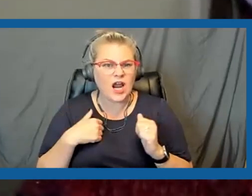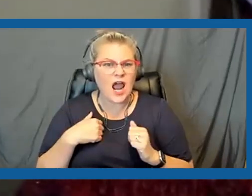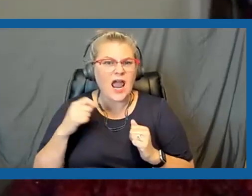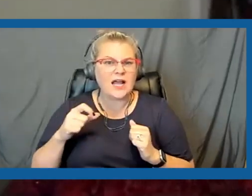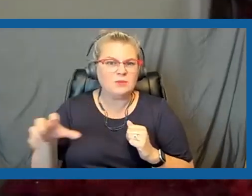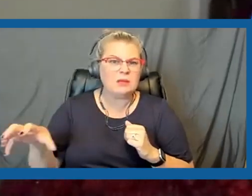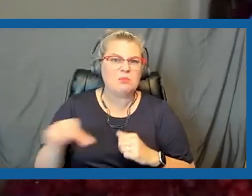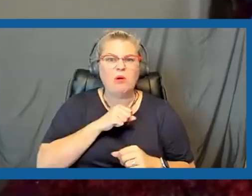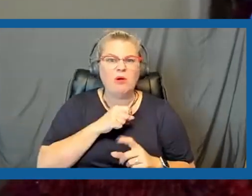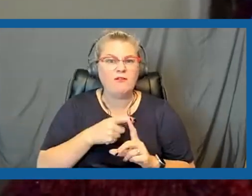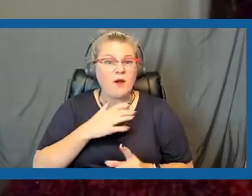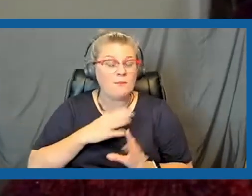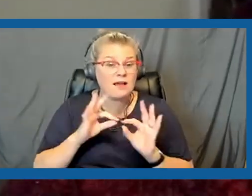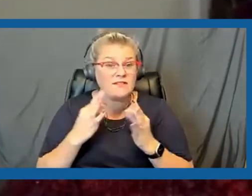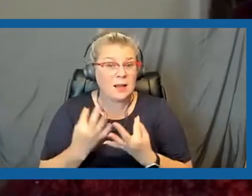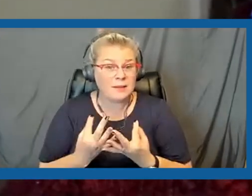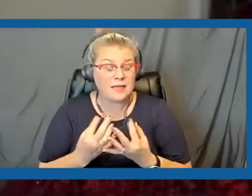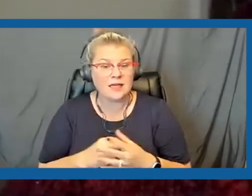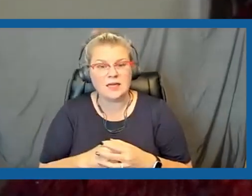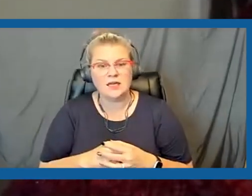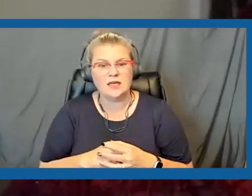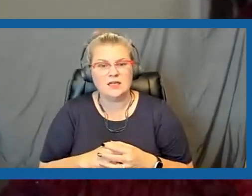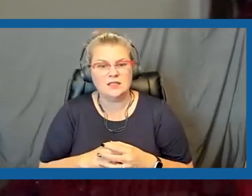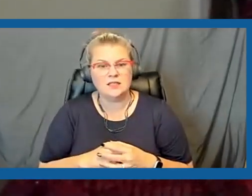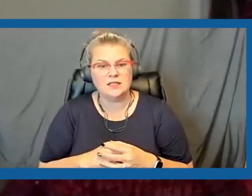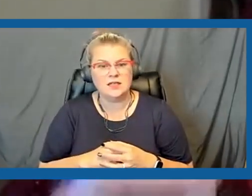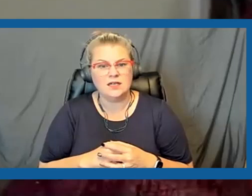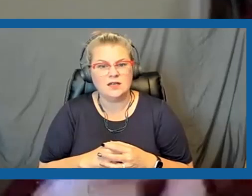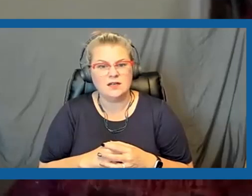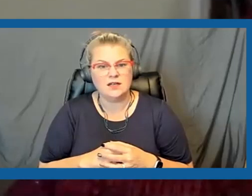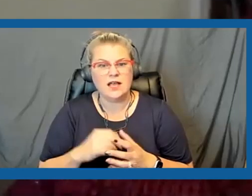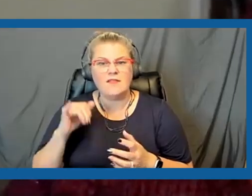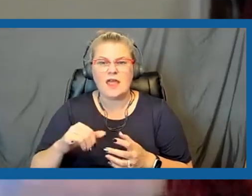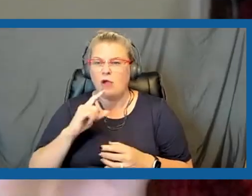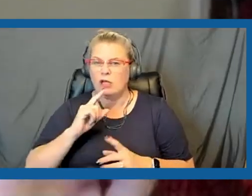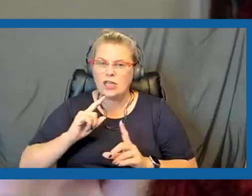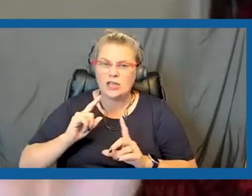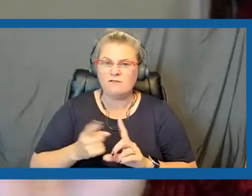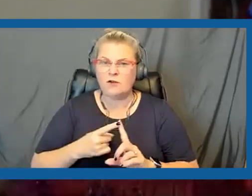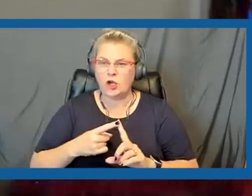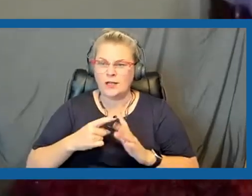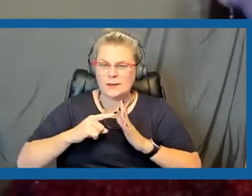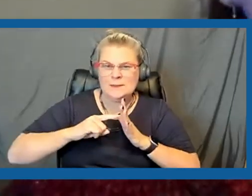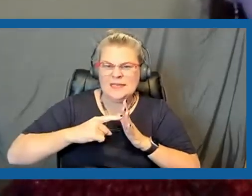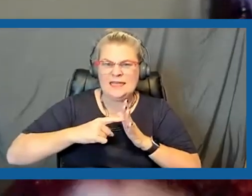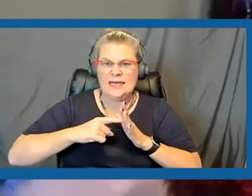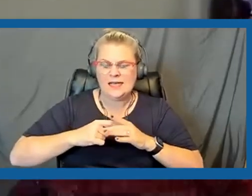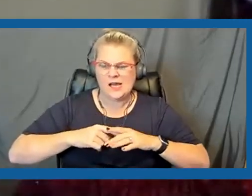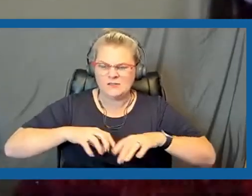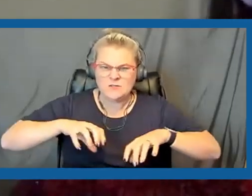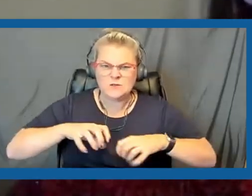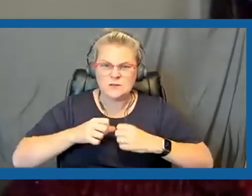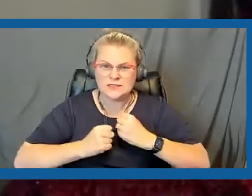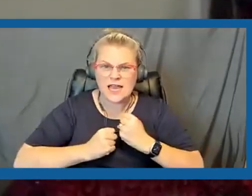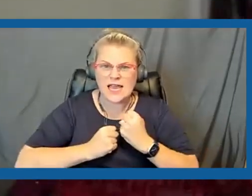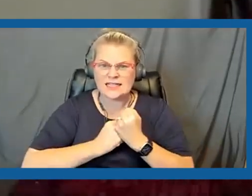my family. And so that was really the first seed of activism that was